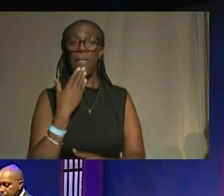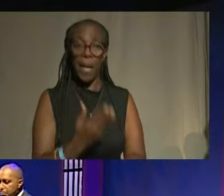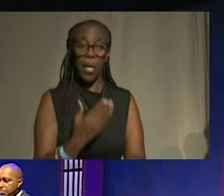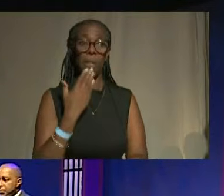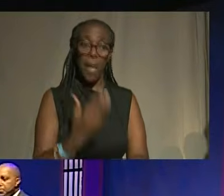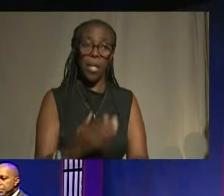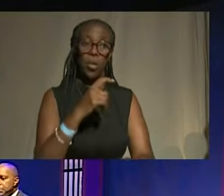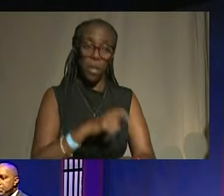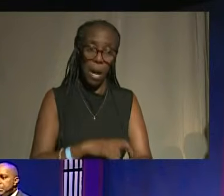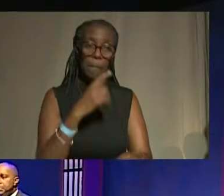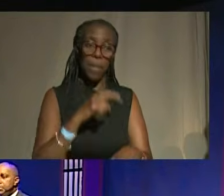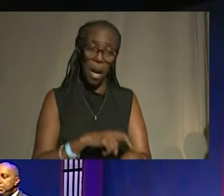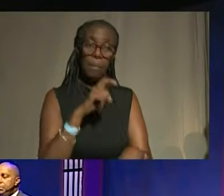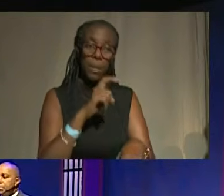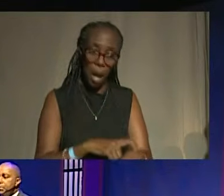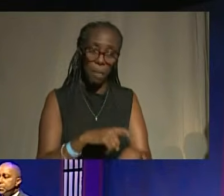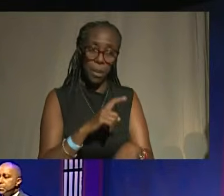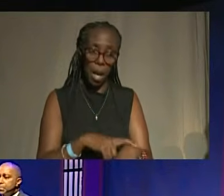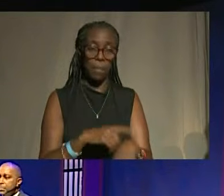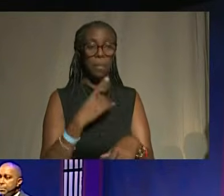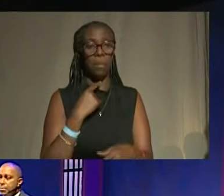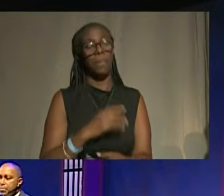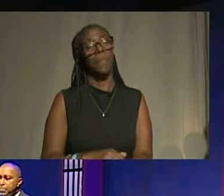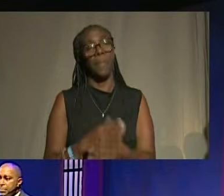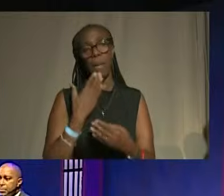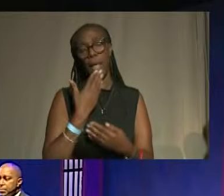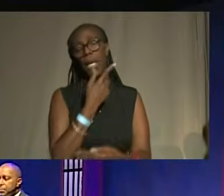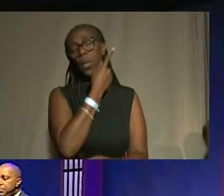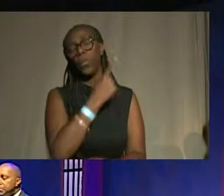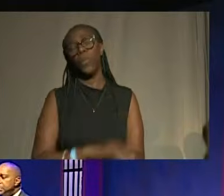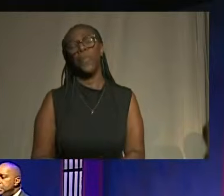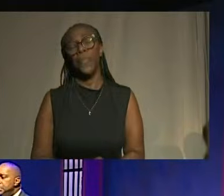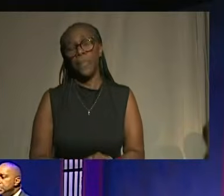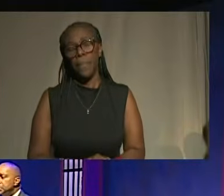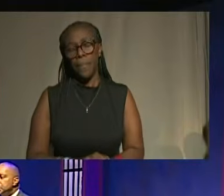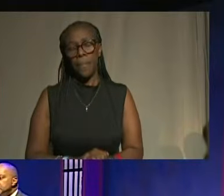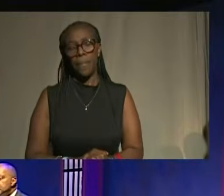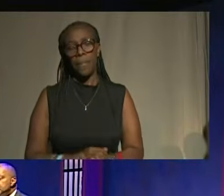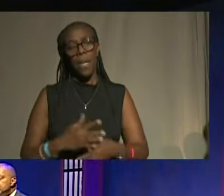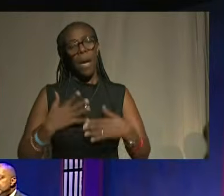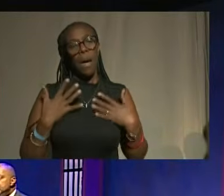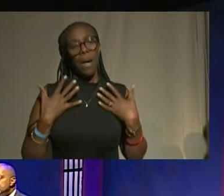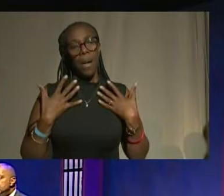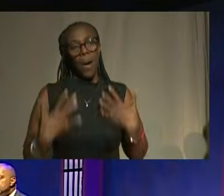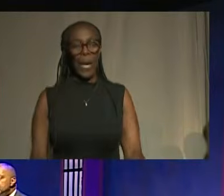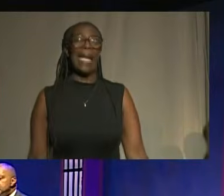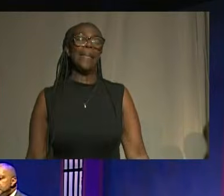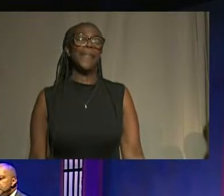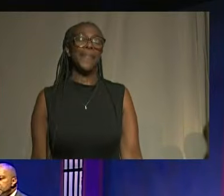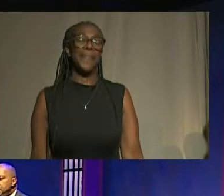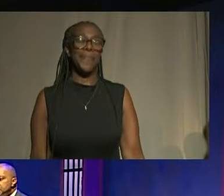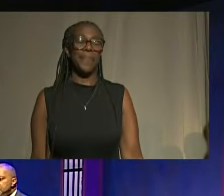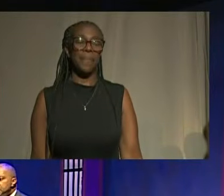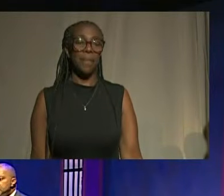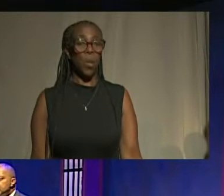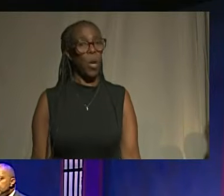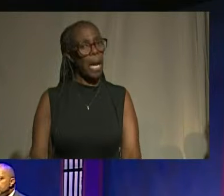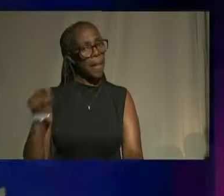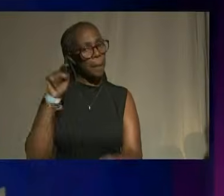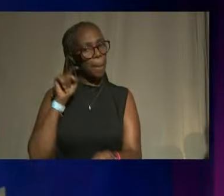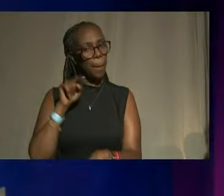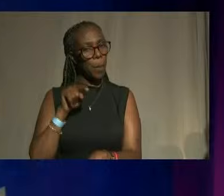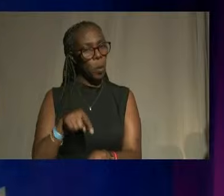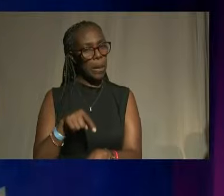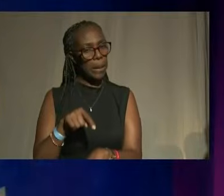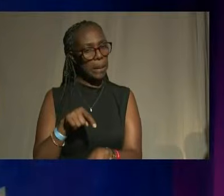for that kind of position. Time. Thank you. All right, we're at that segment, we're at that point in the